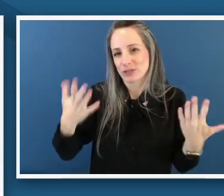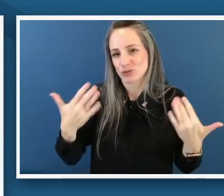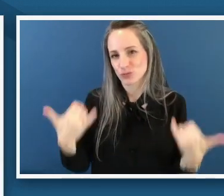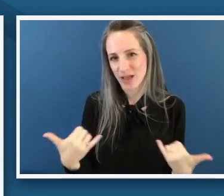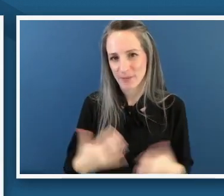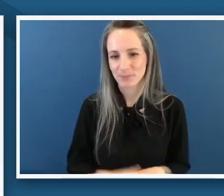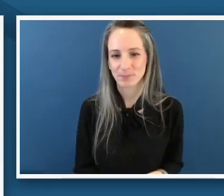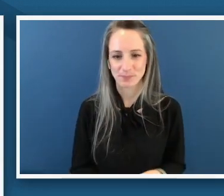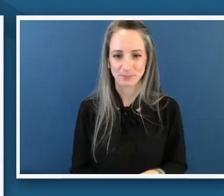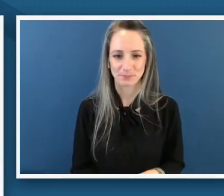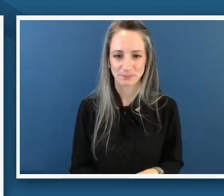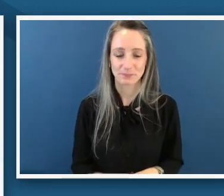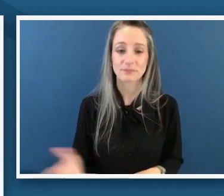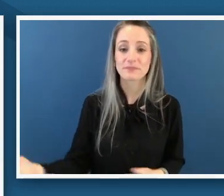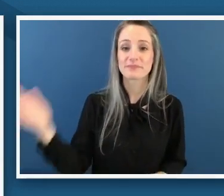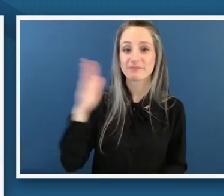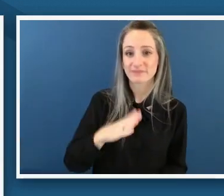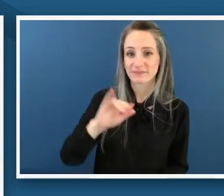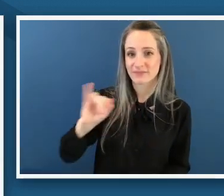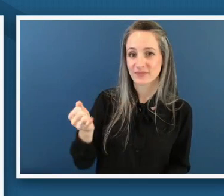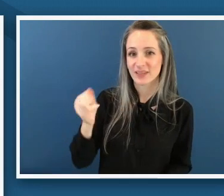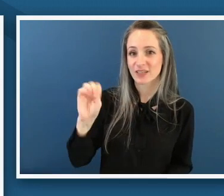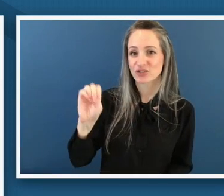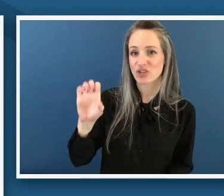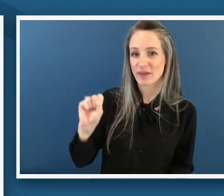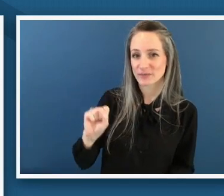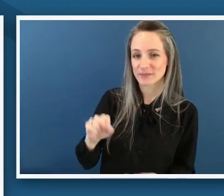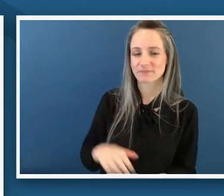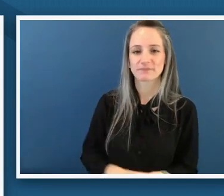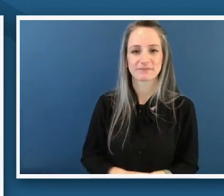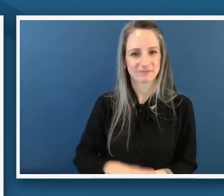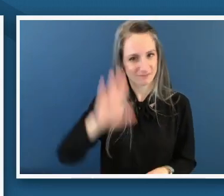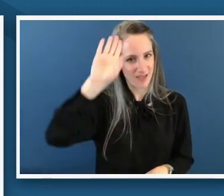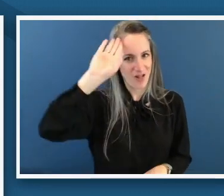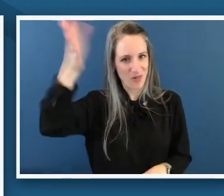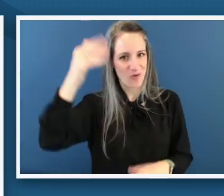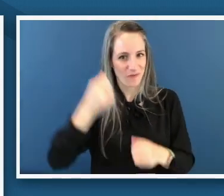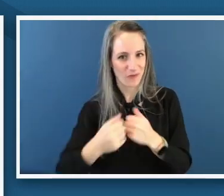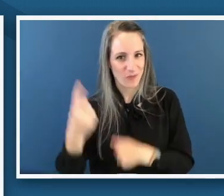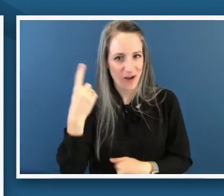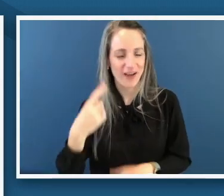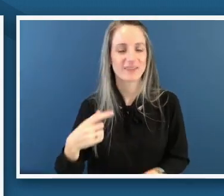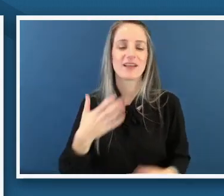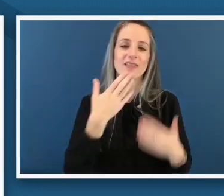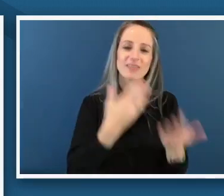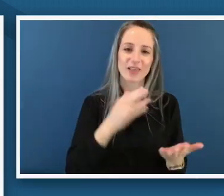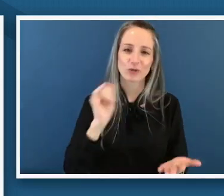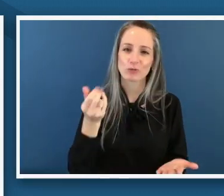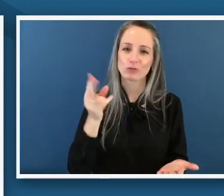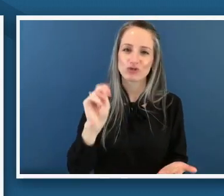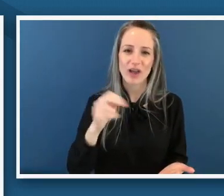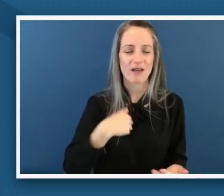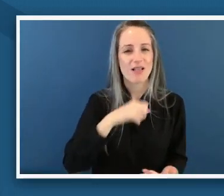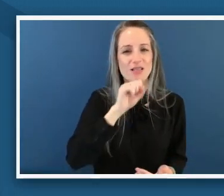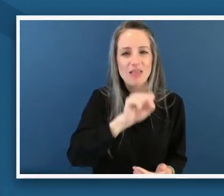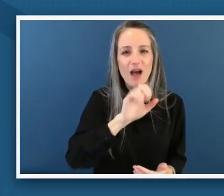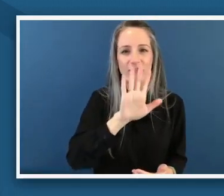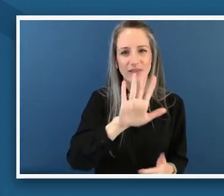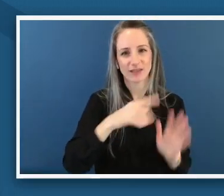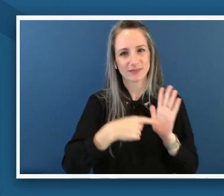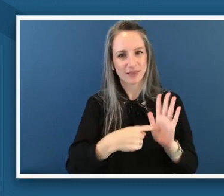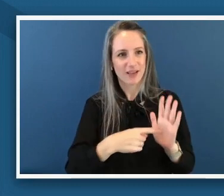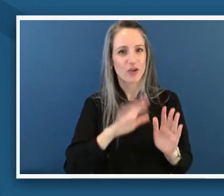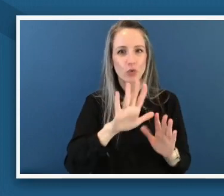All right, and James? Hello, everyone, and thank you, John. I really love that illustration of your father teaching you